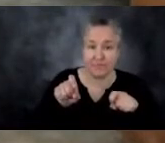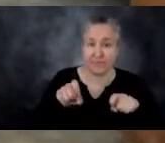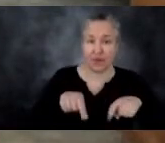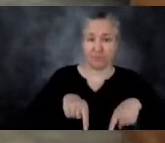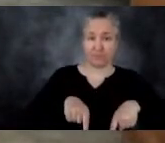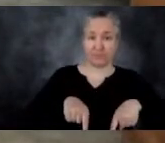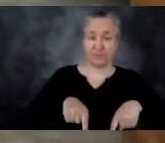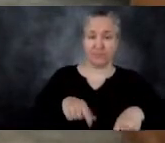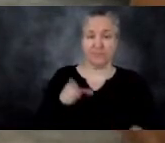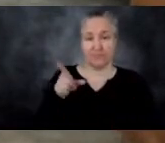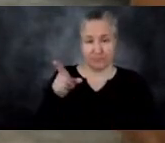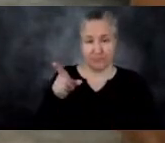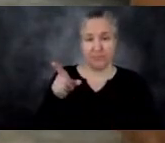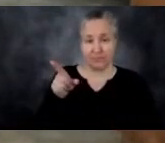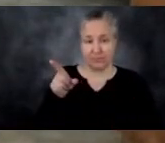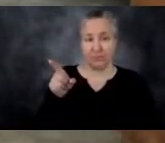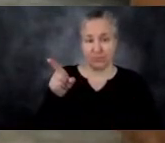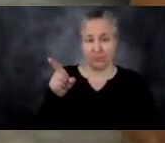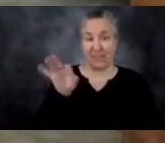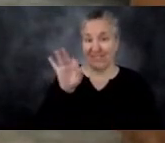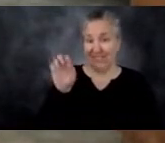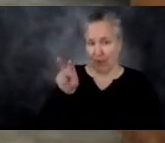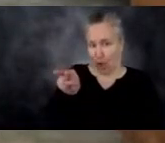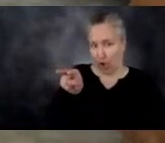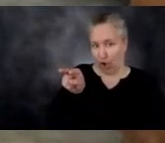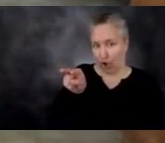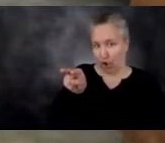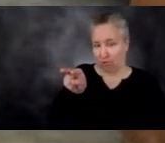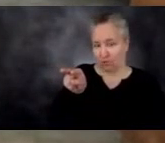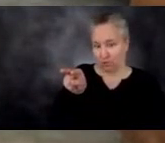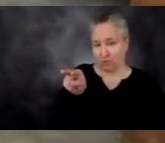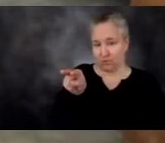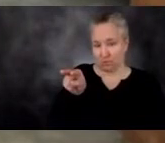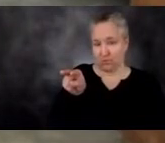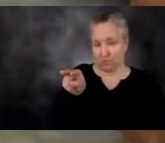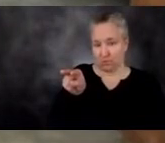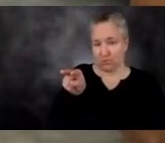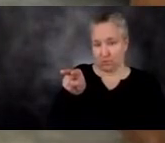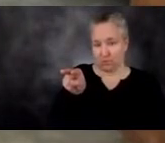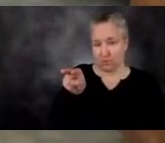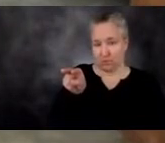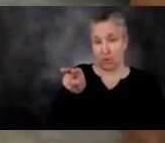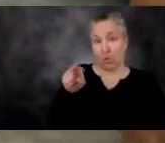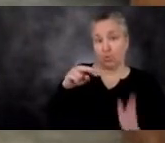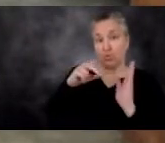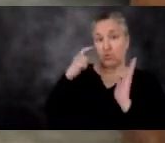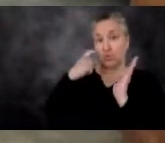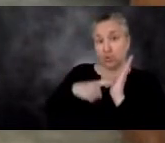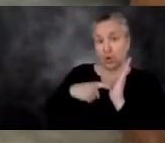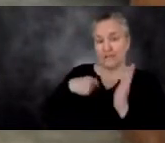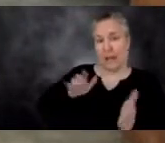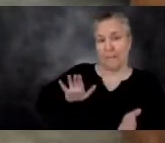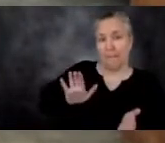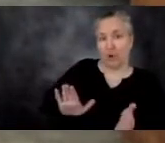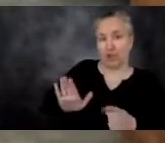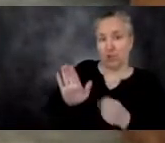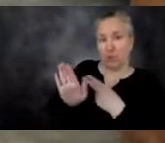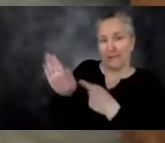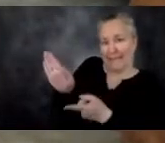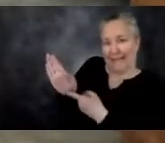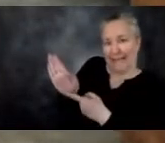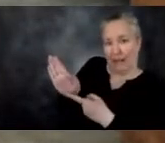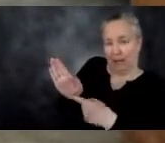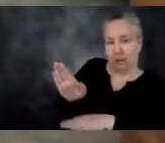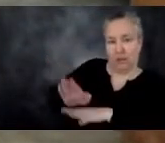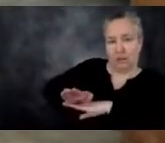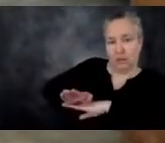And back up. Again, watching my feet. Noticing that I'm pushing through the heel. I can lift the toes of my front foot.